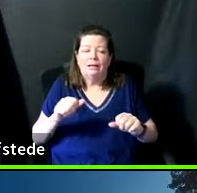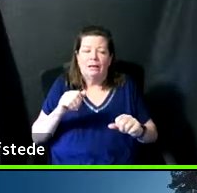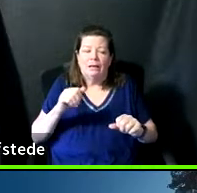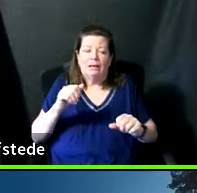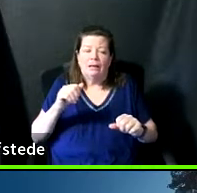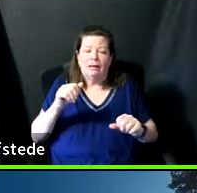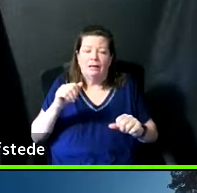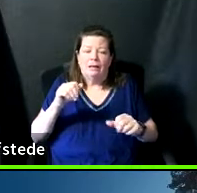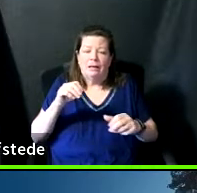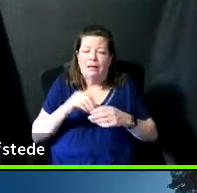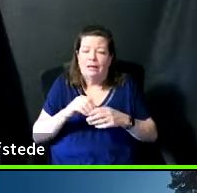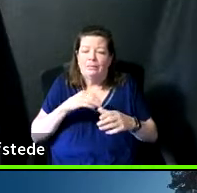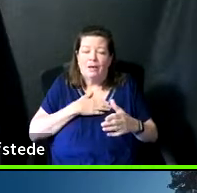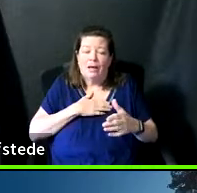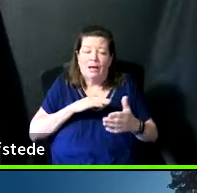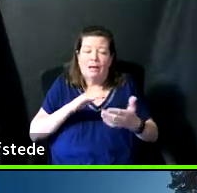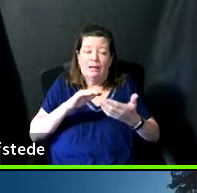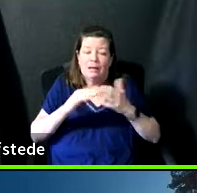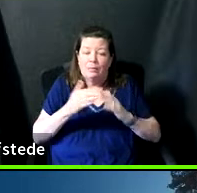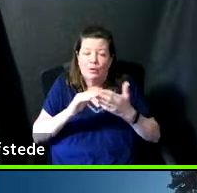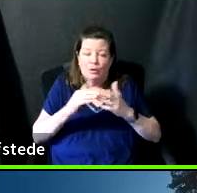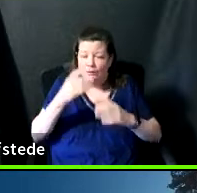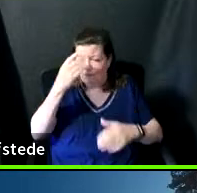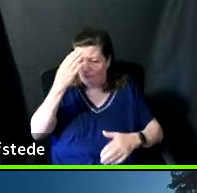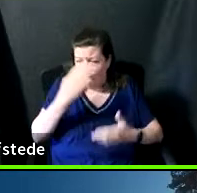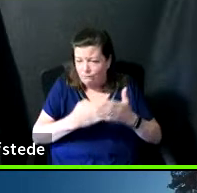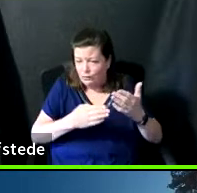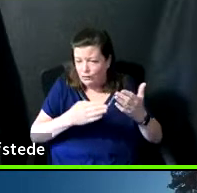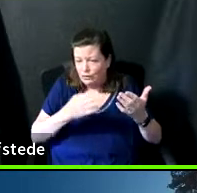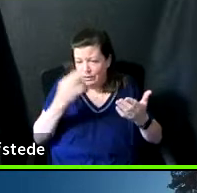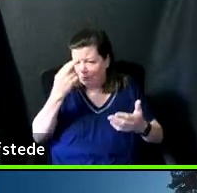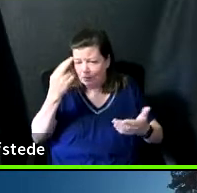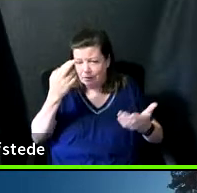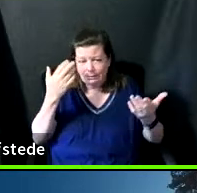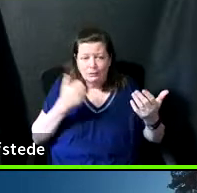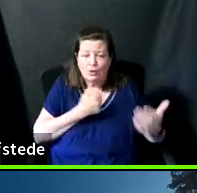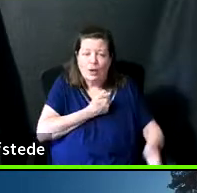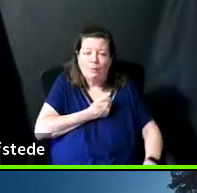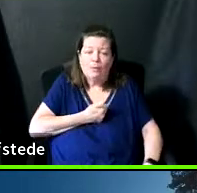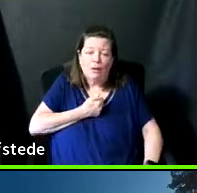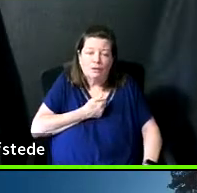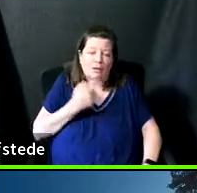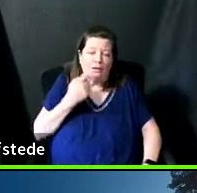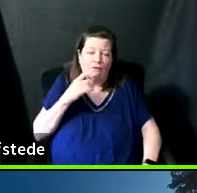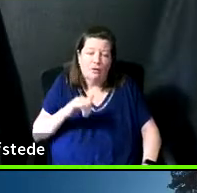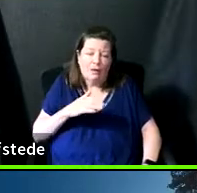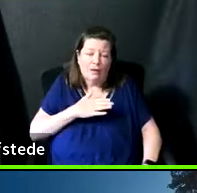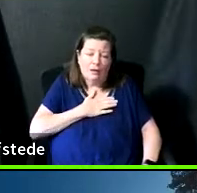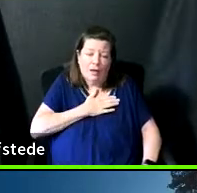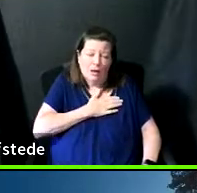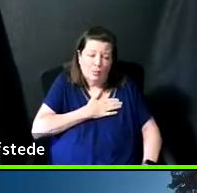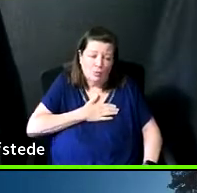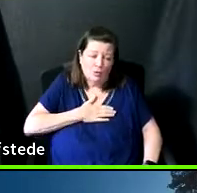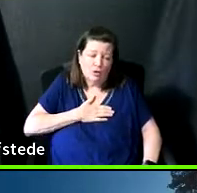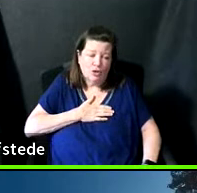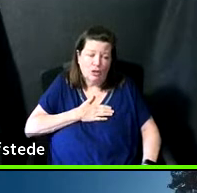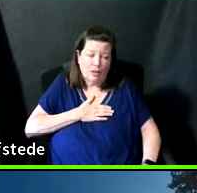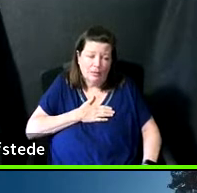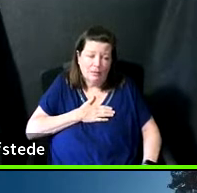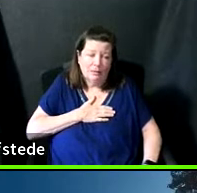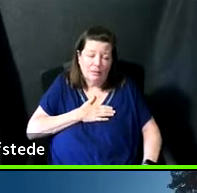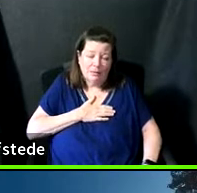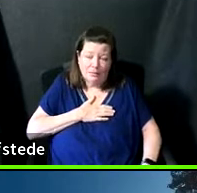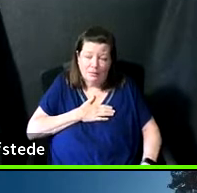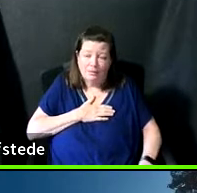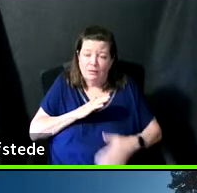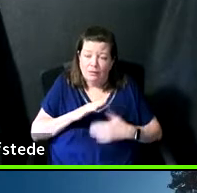my neighborhood for some reason. So I apologize for that, but I appreciate all that I was able to hear